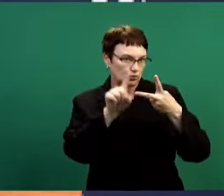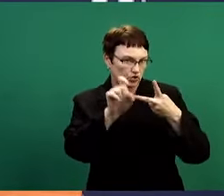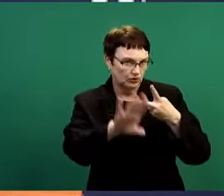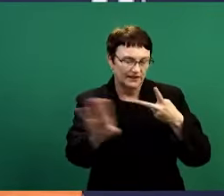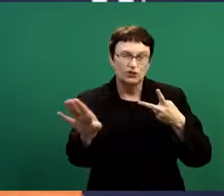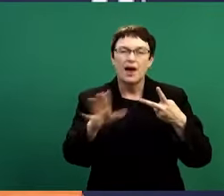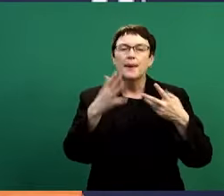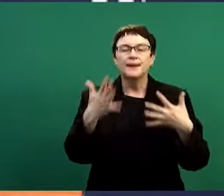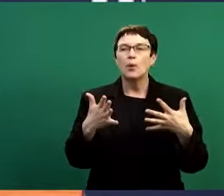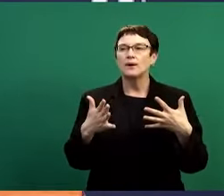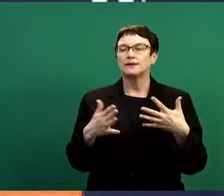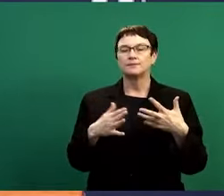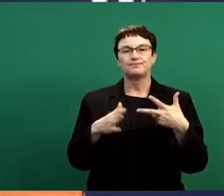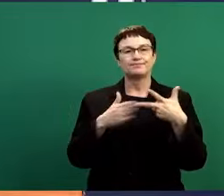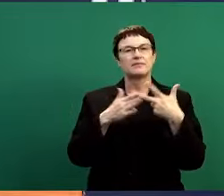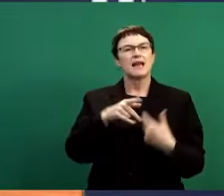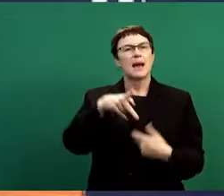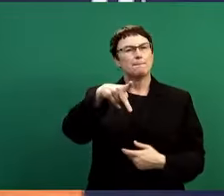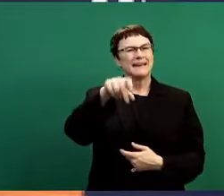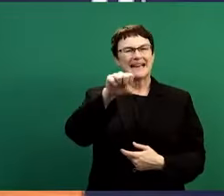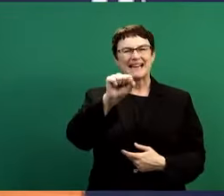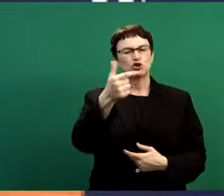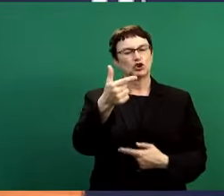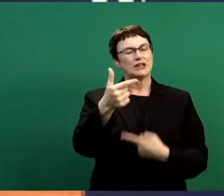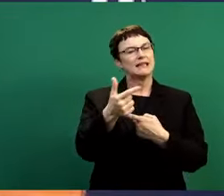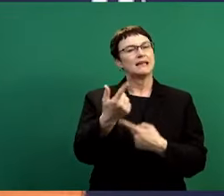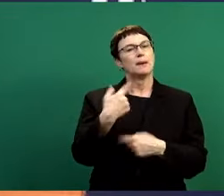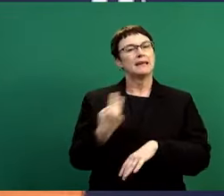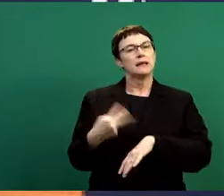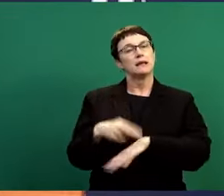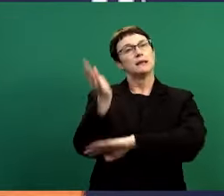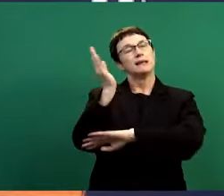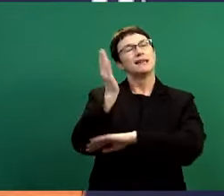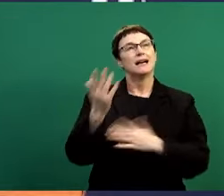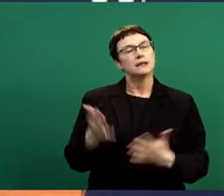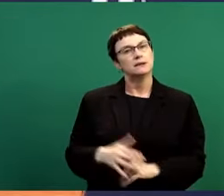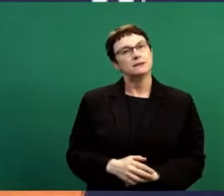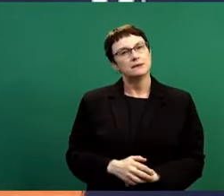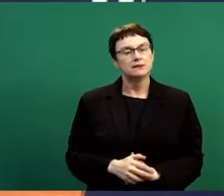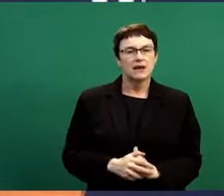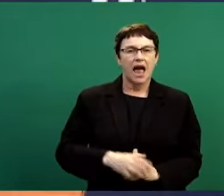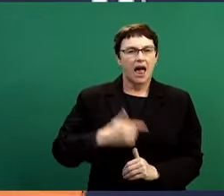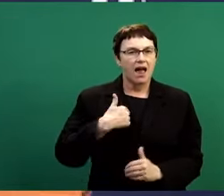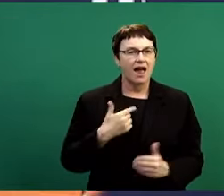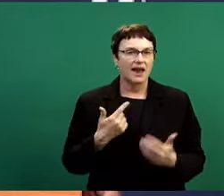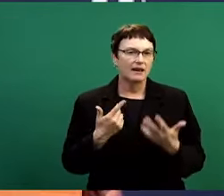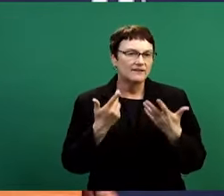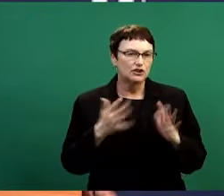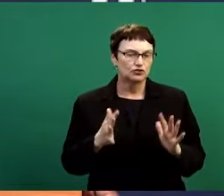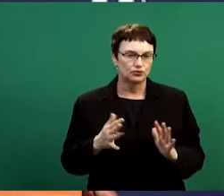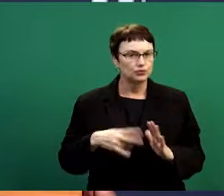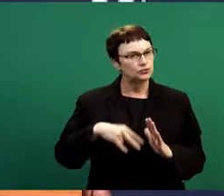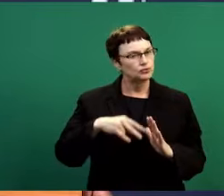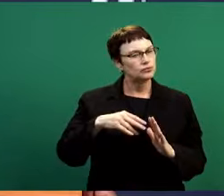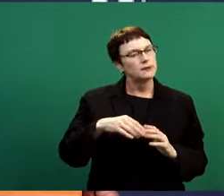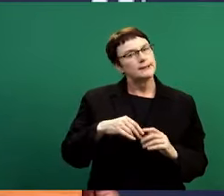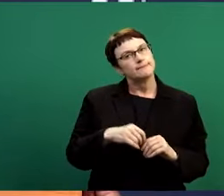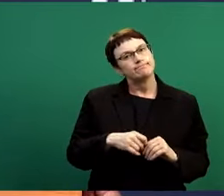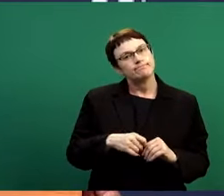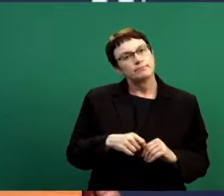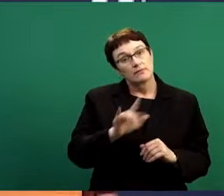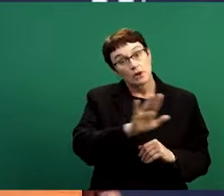The PSG thing, you know, I have read a couple of